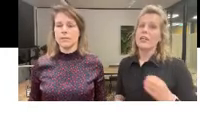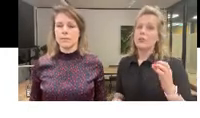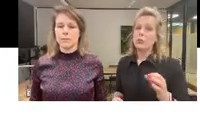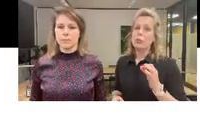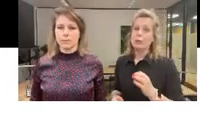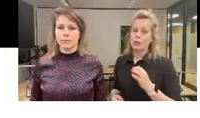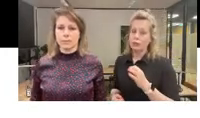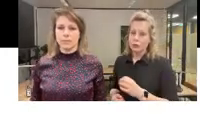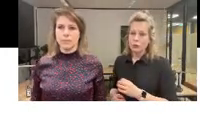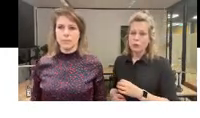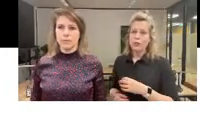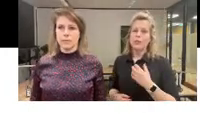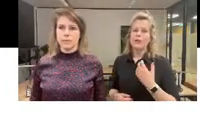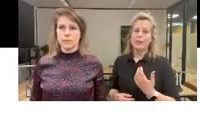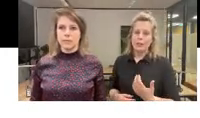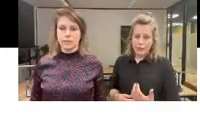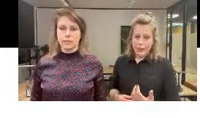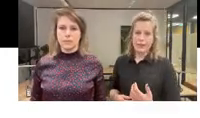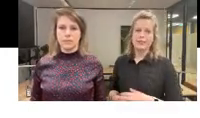had 2.2